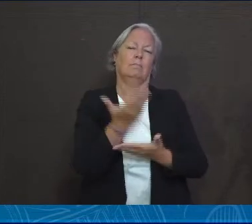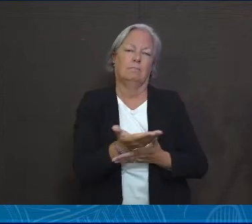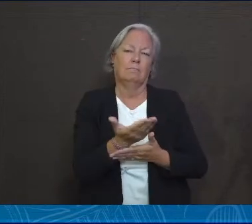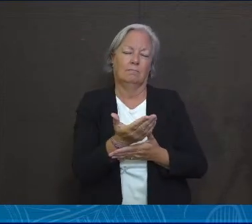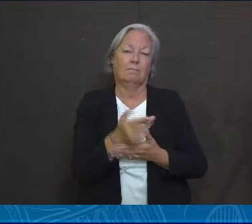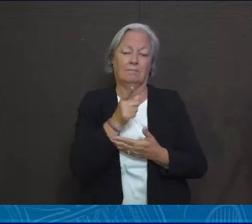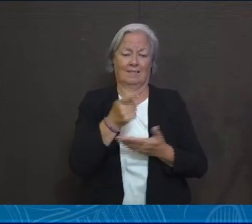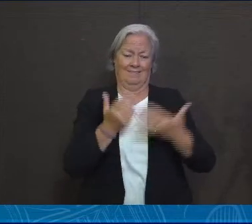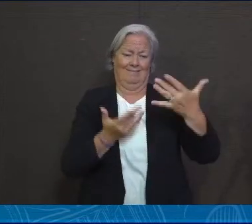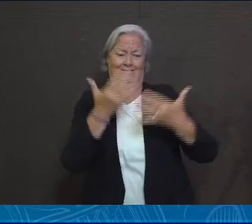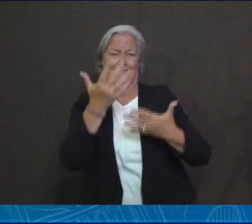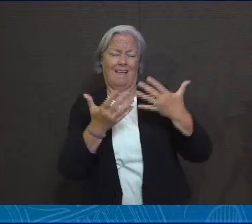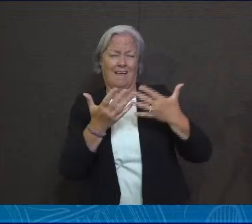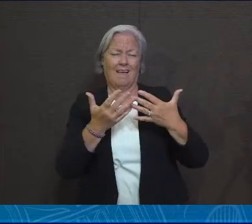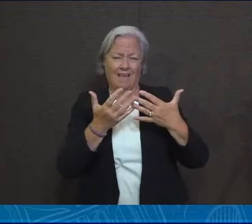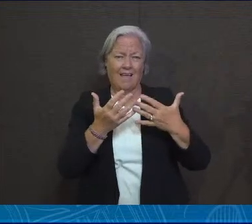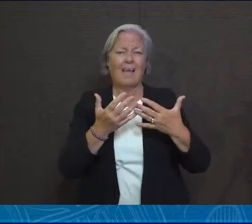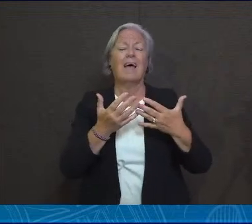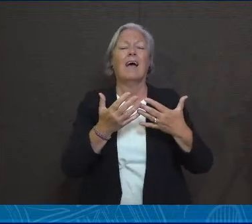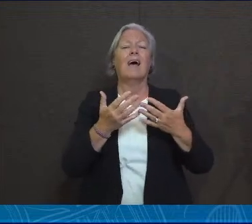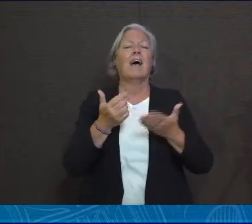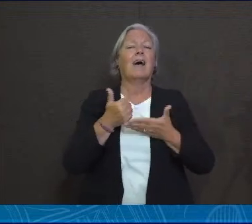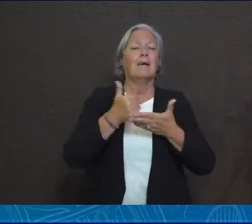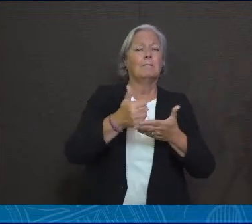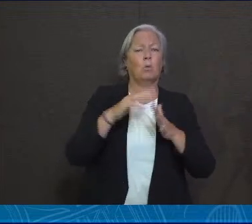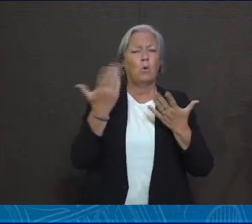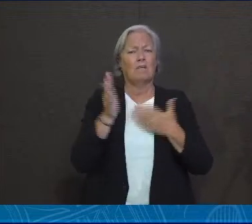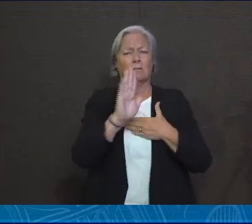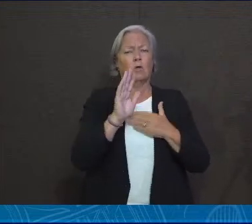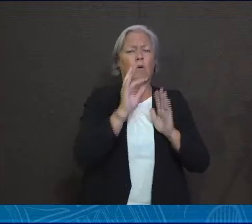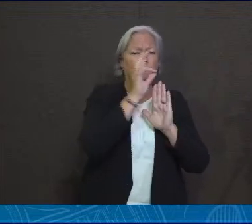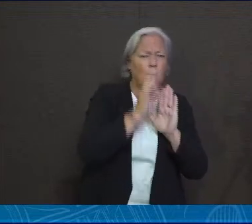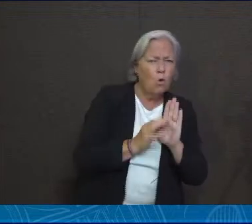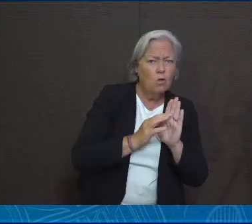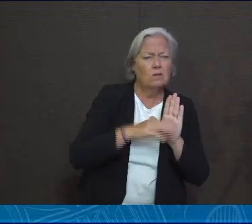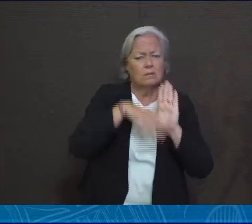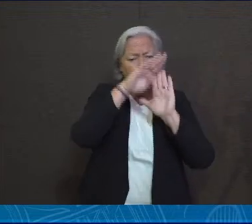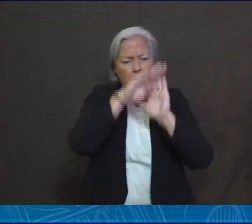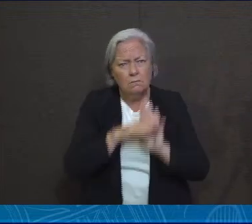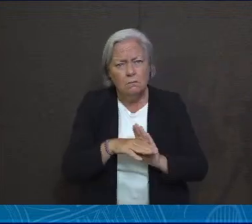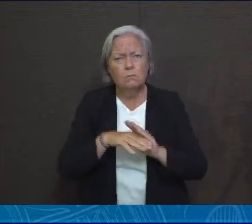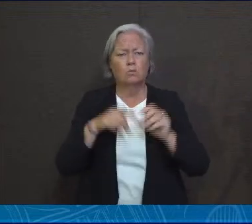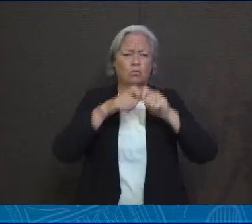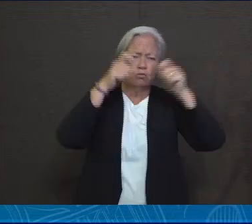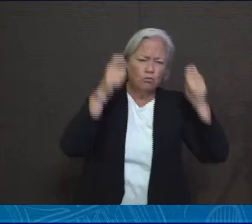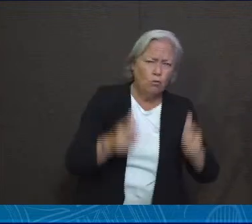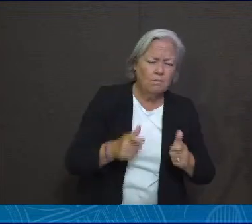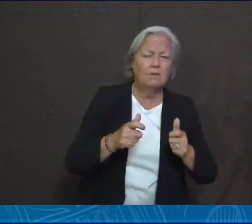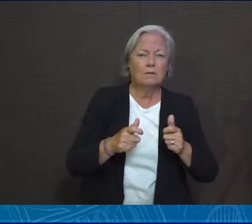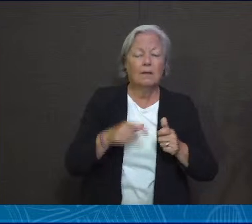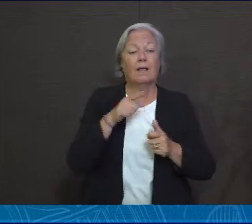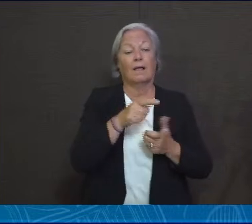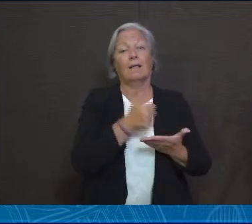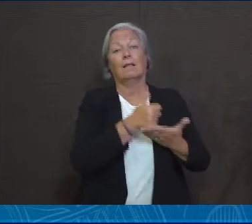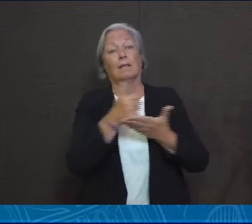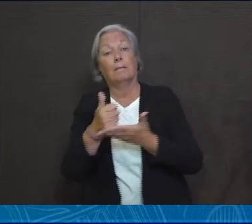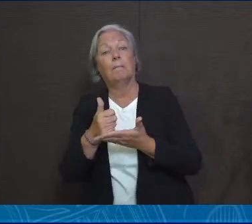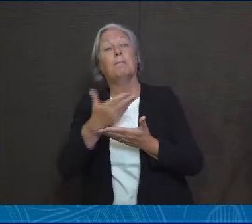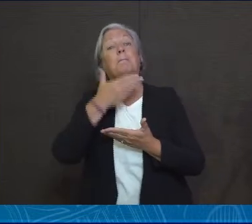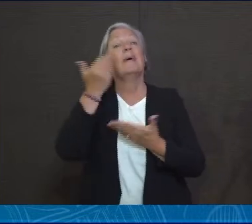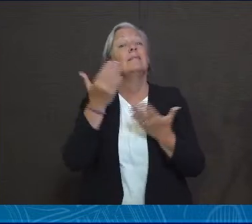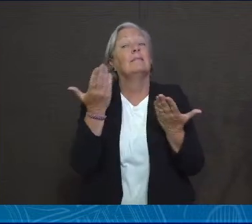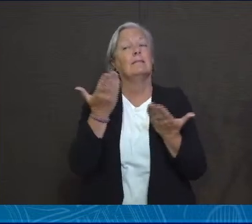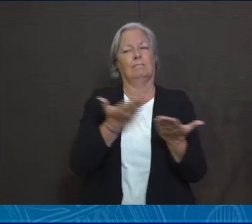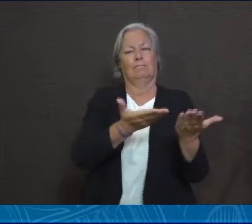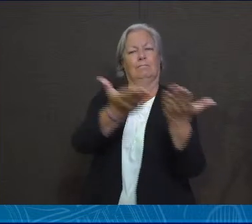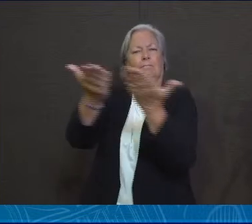data will help align both policy frameworks and financial mechanisms, enabling better outcomes for communities